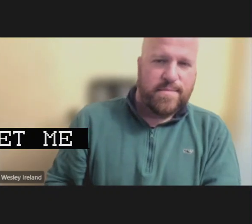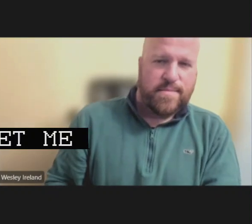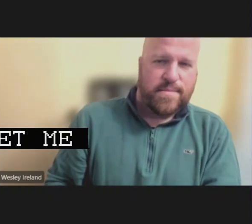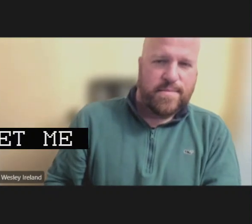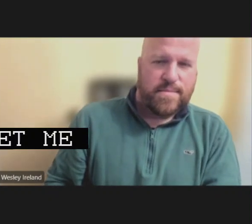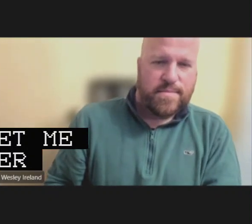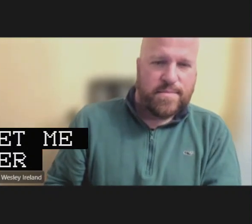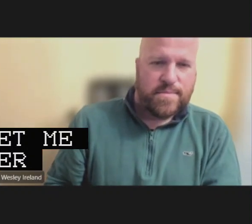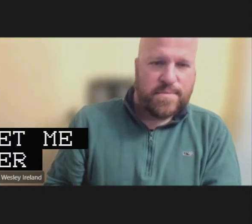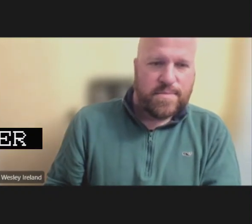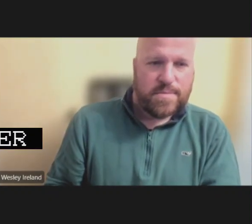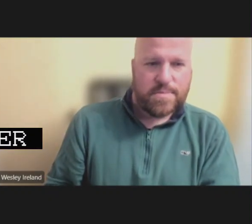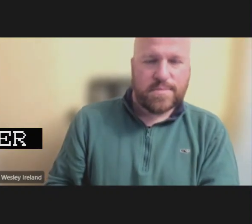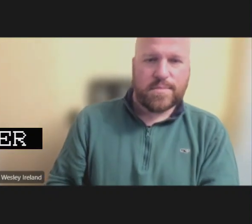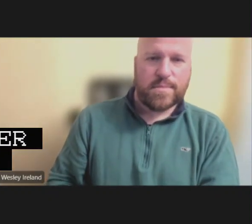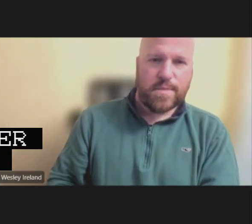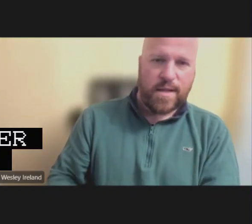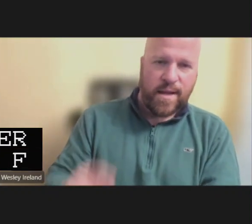chair?